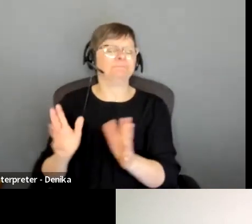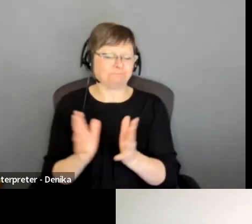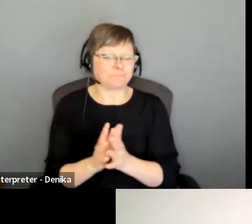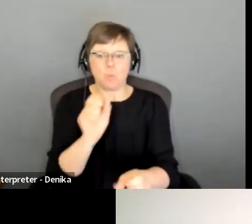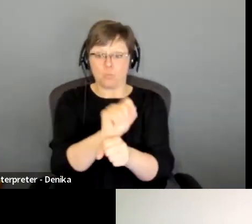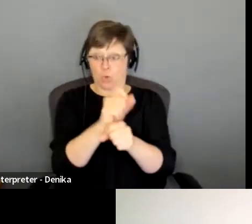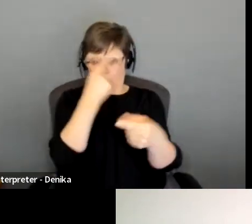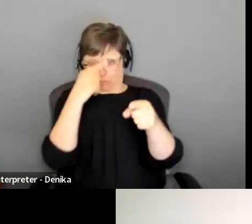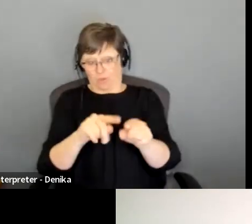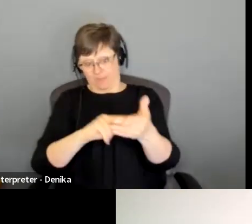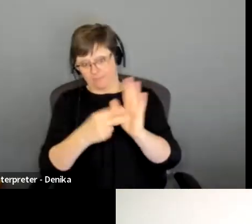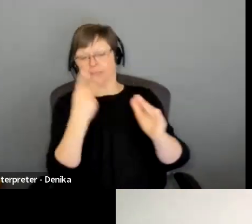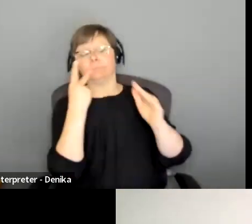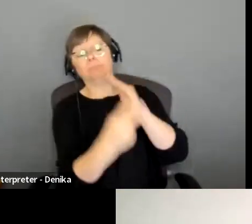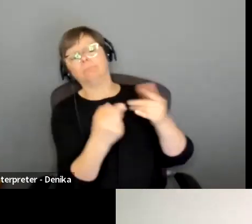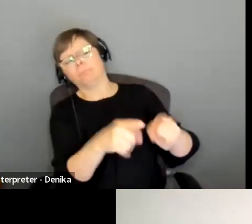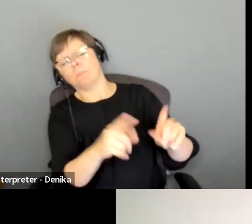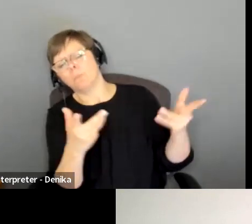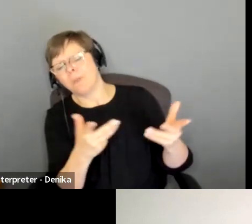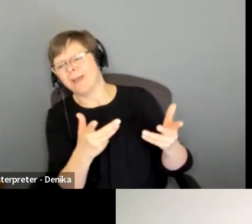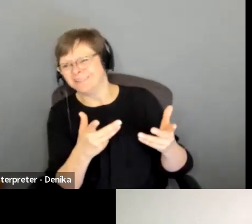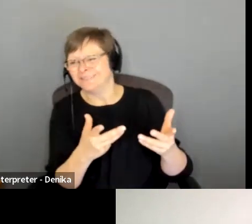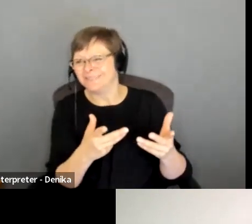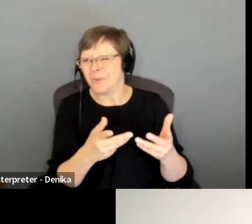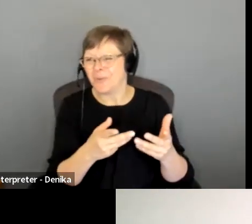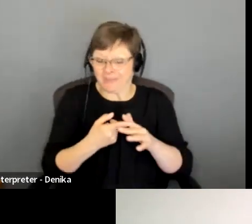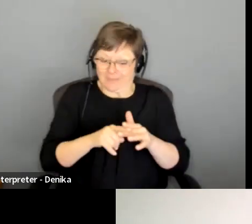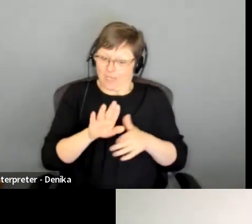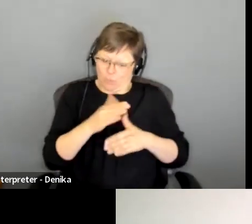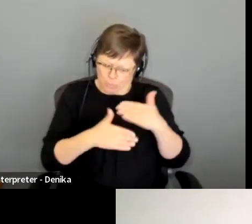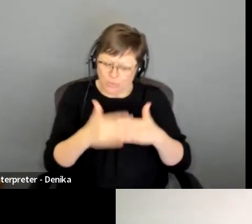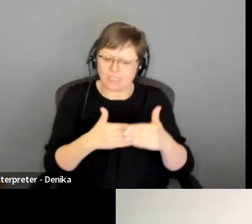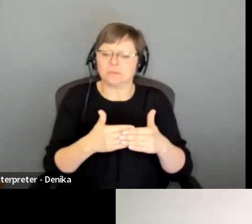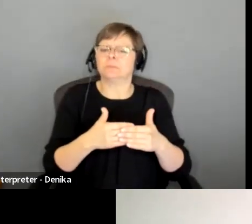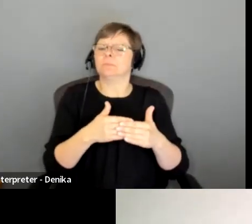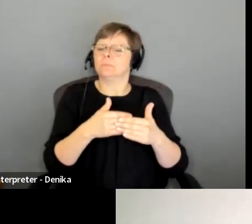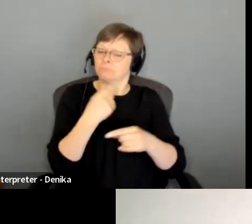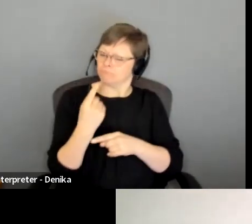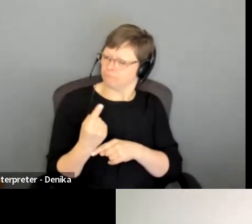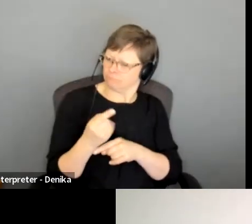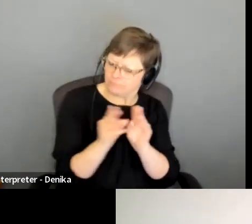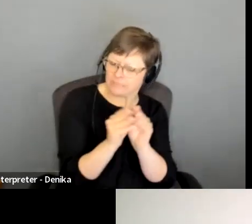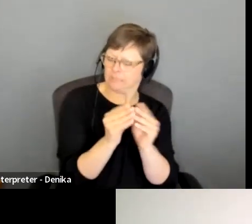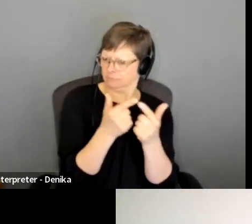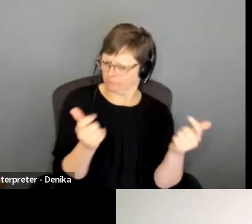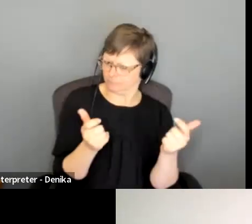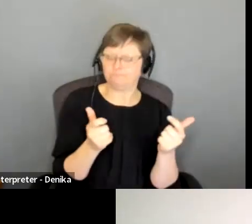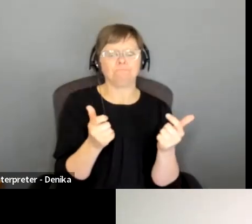being proactive and sort of like taking the time at the beginning of your process or your session to